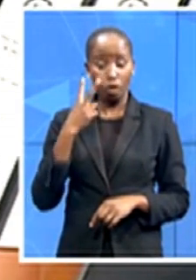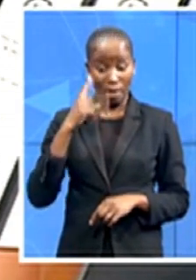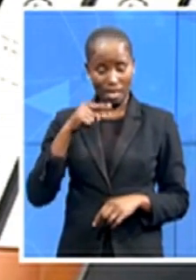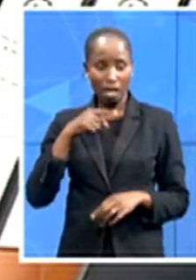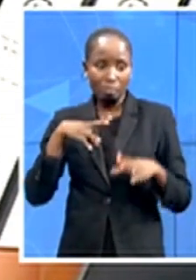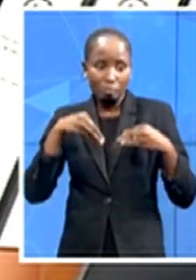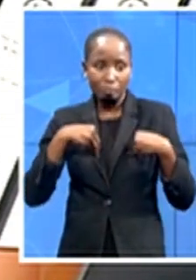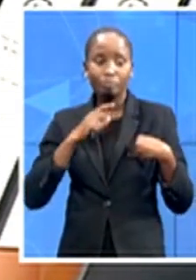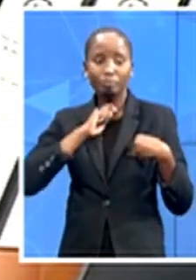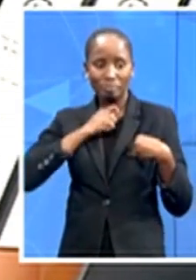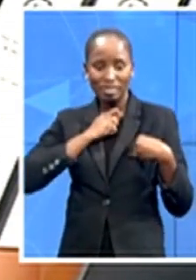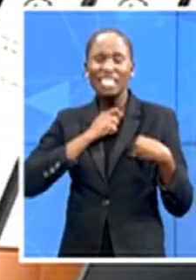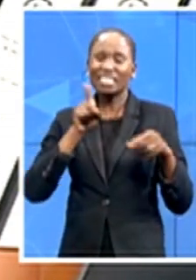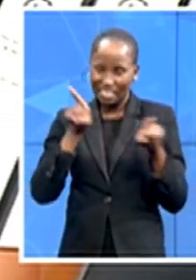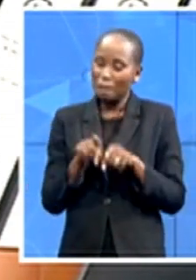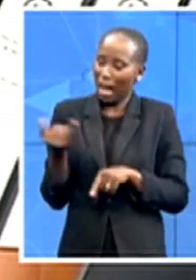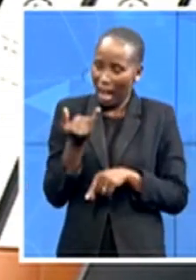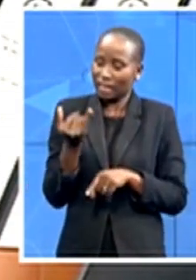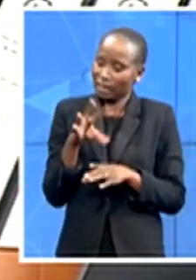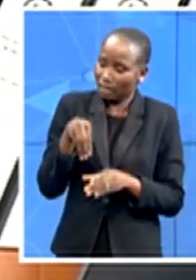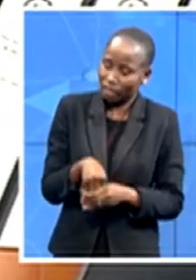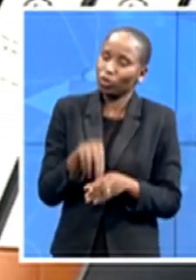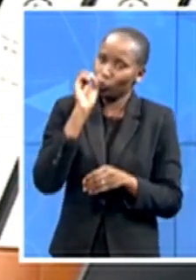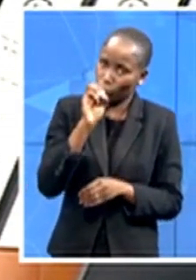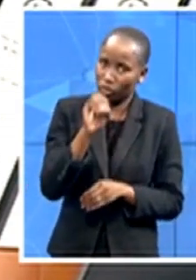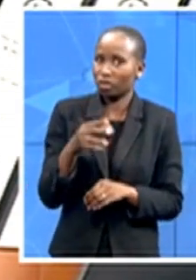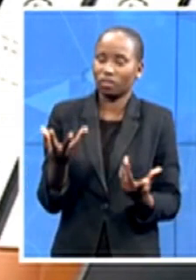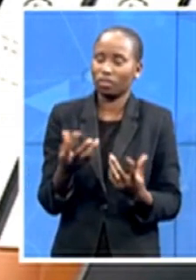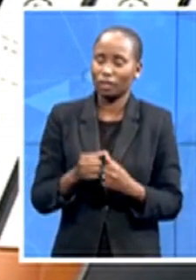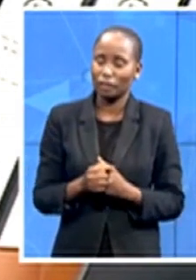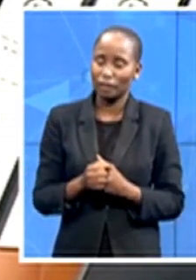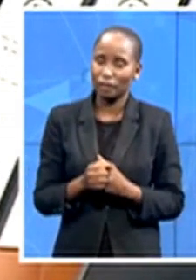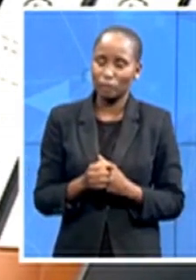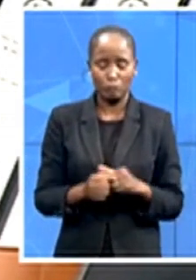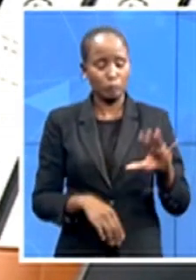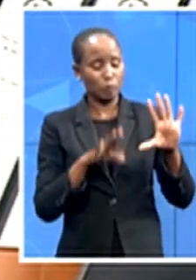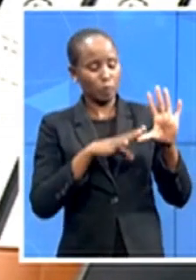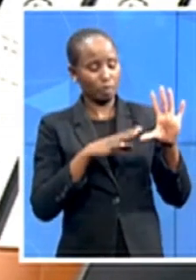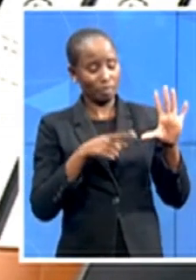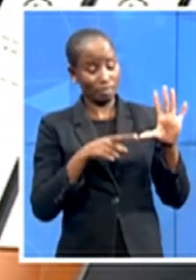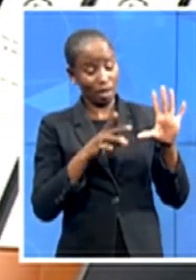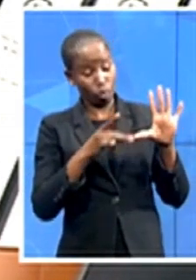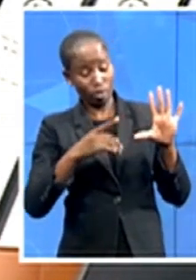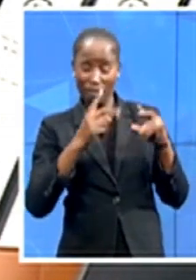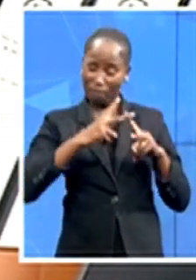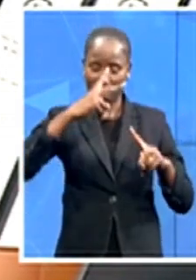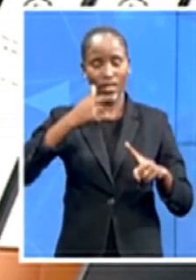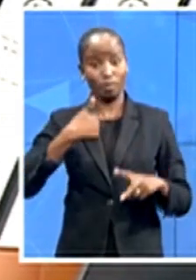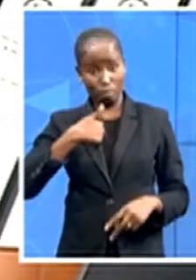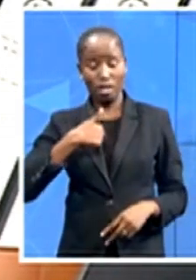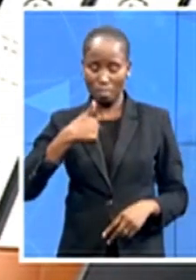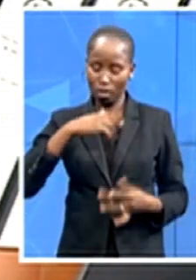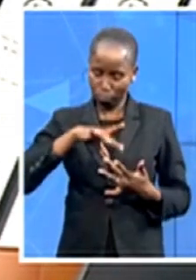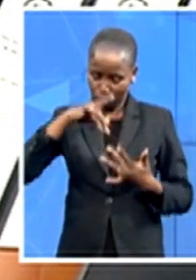The final option for me, which is what I chose, was to remain in my position